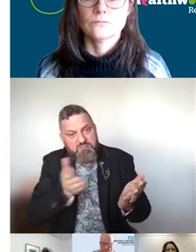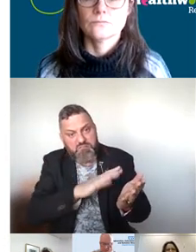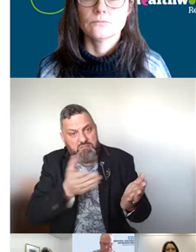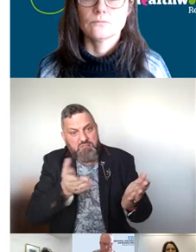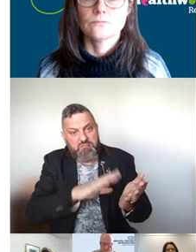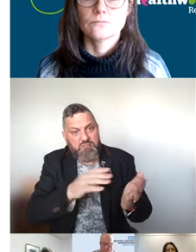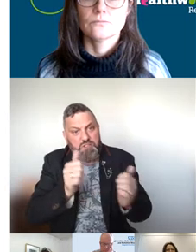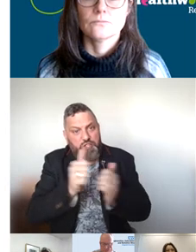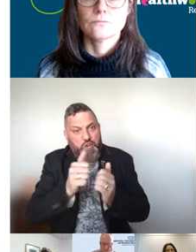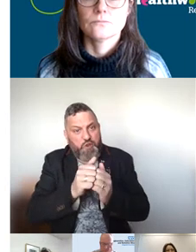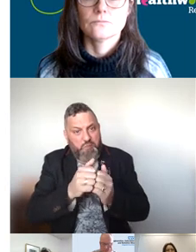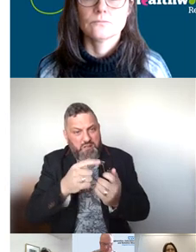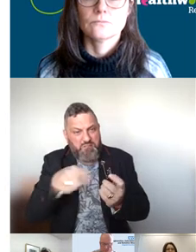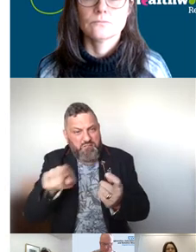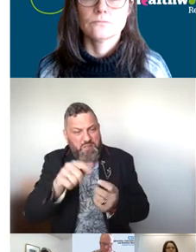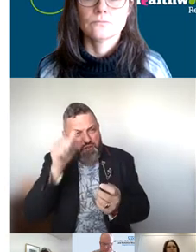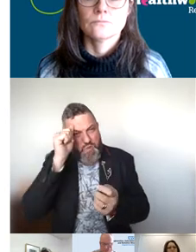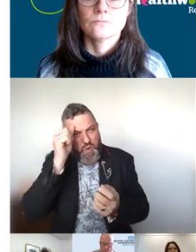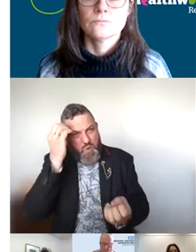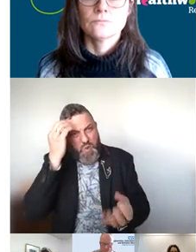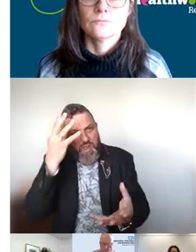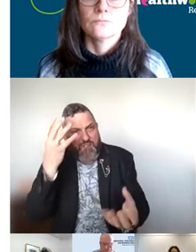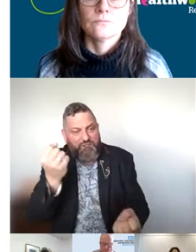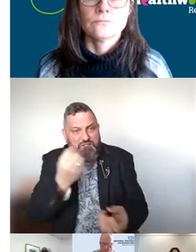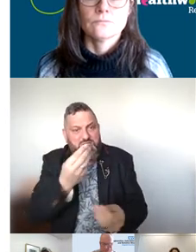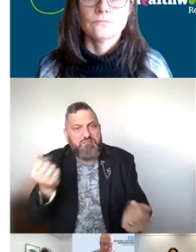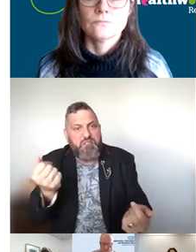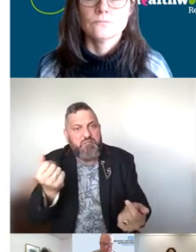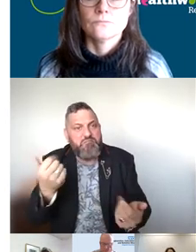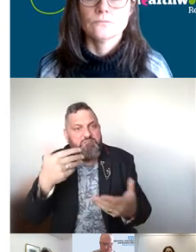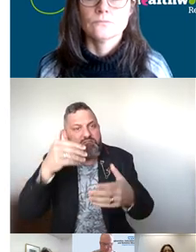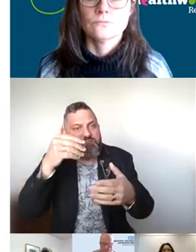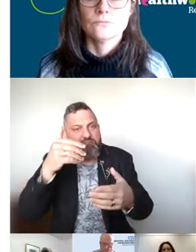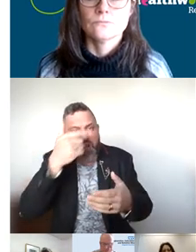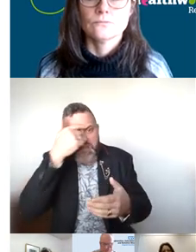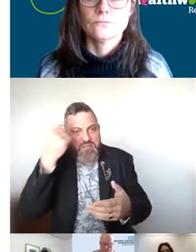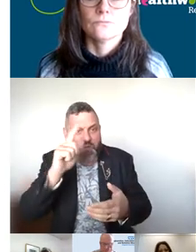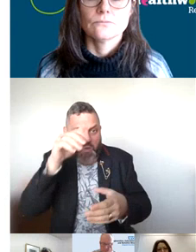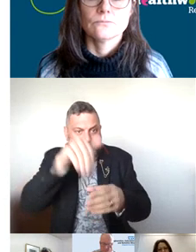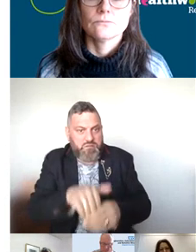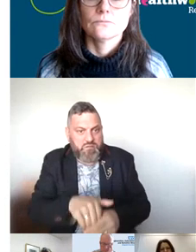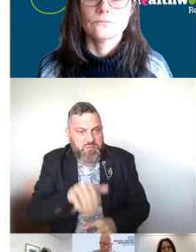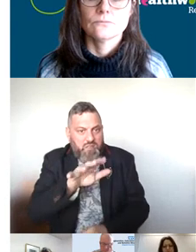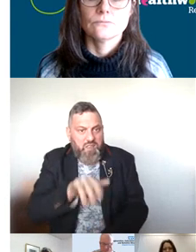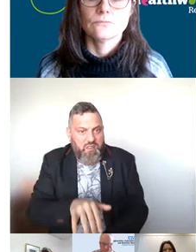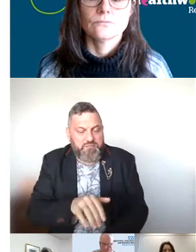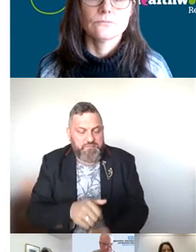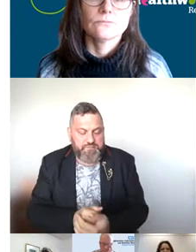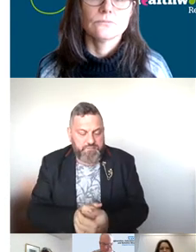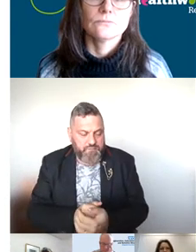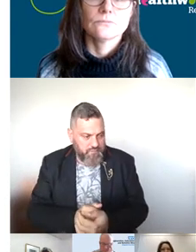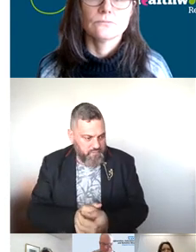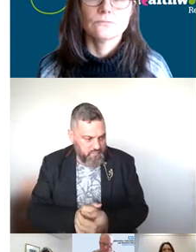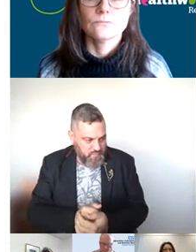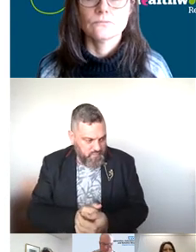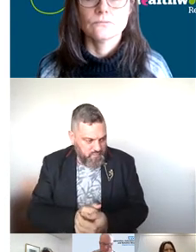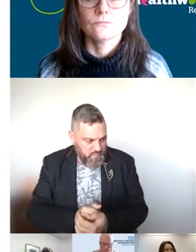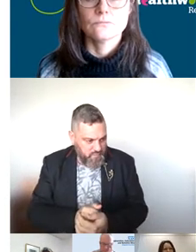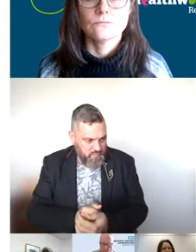itself, so you'll have a feel for what's included. So the purpose of